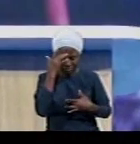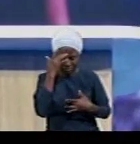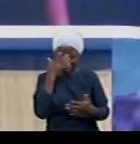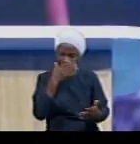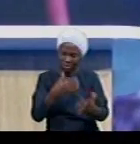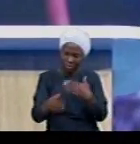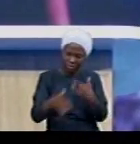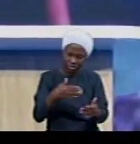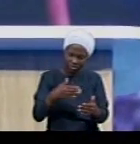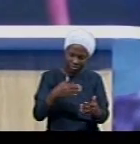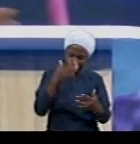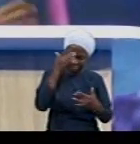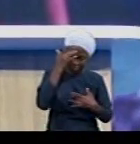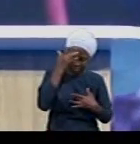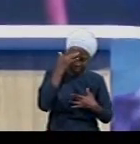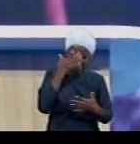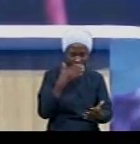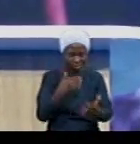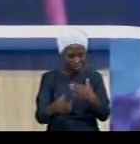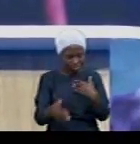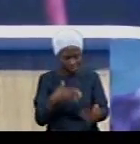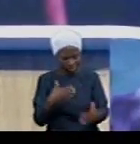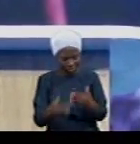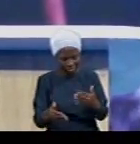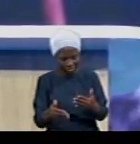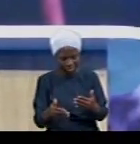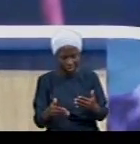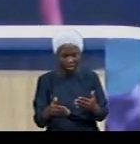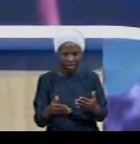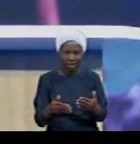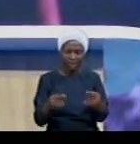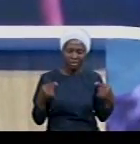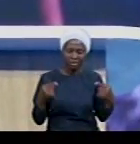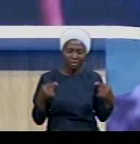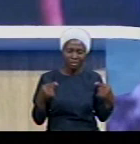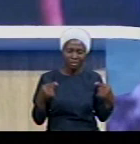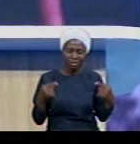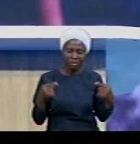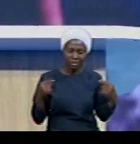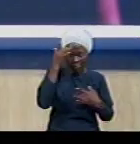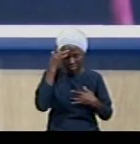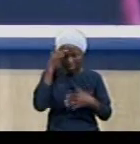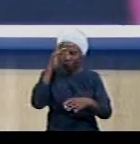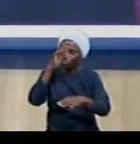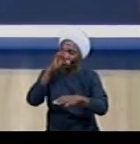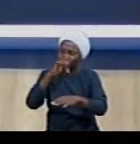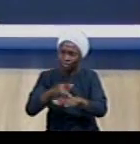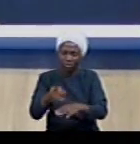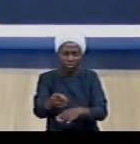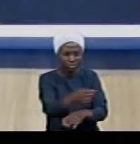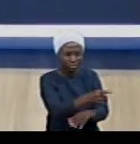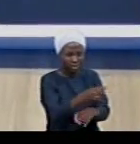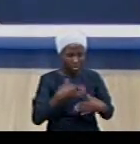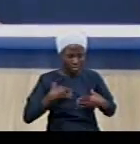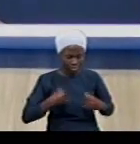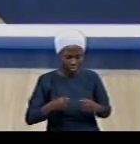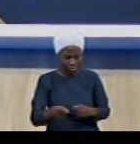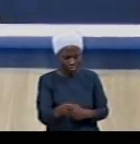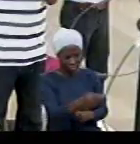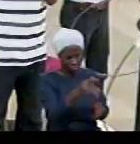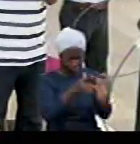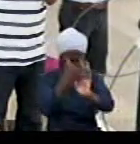whatever disease, whatever ailment, touch them, heal them